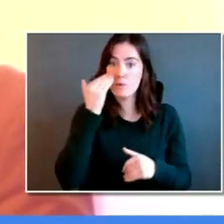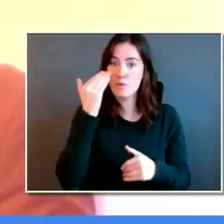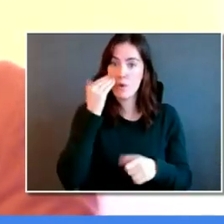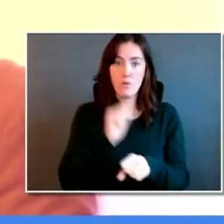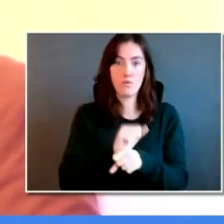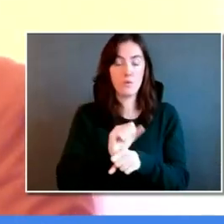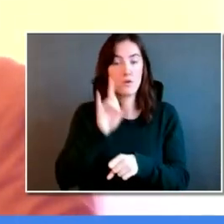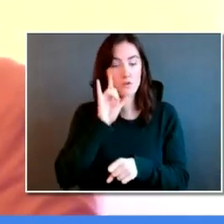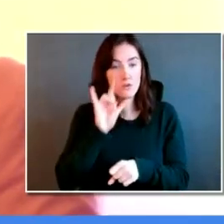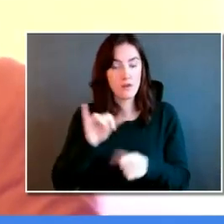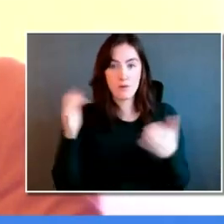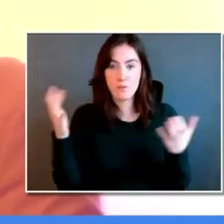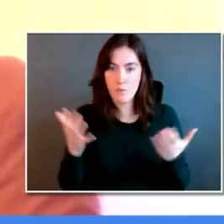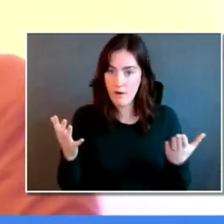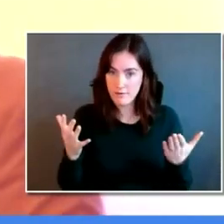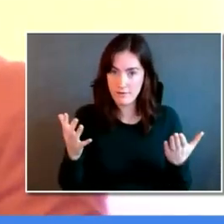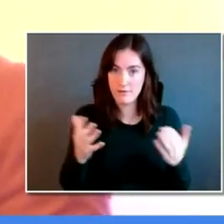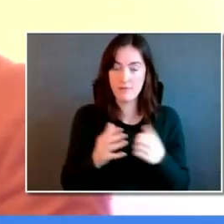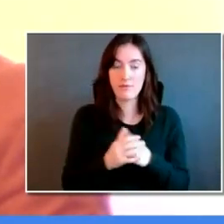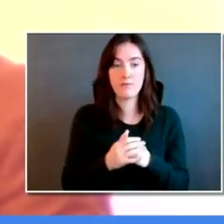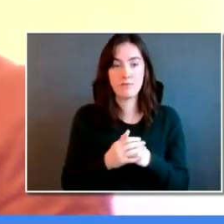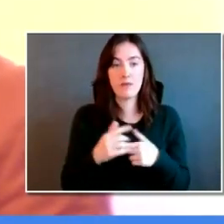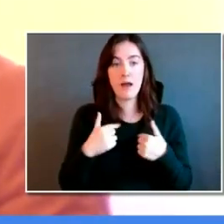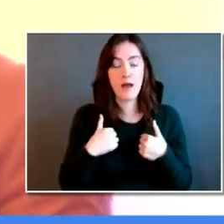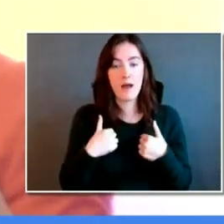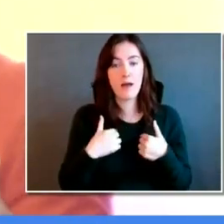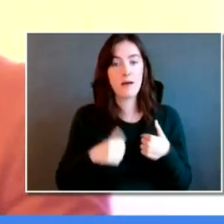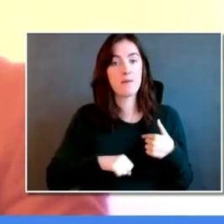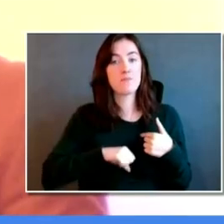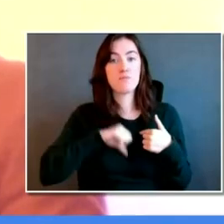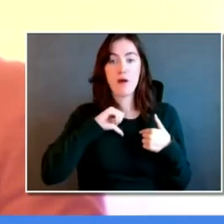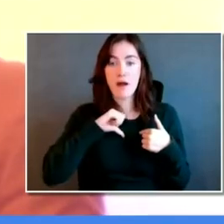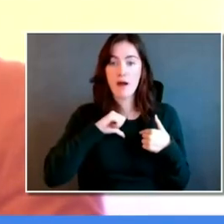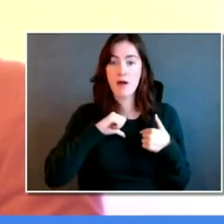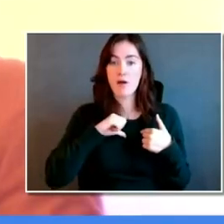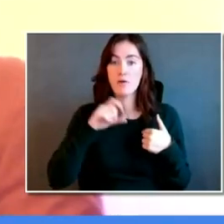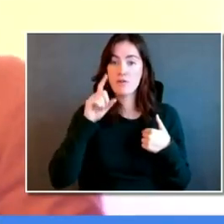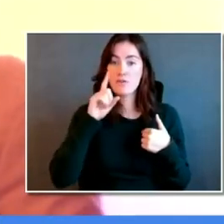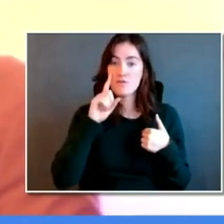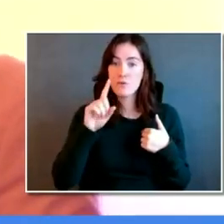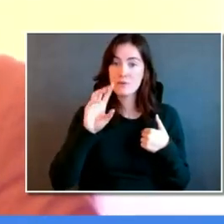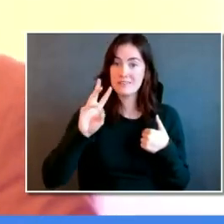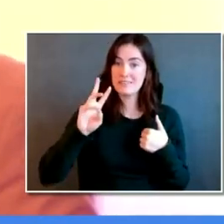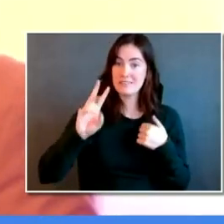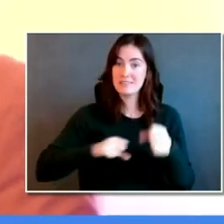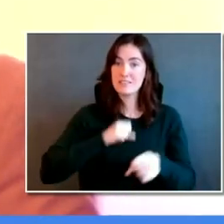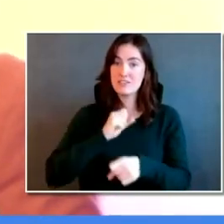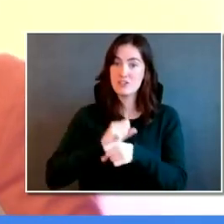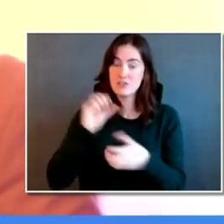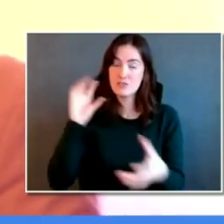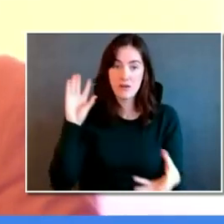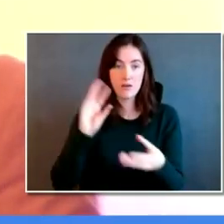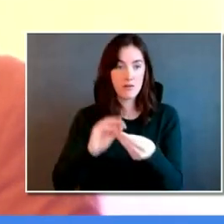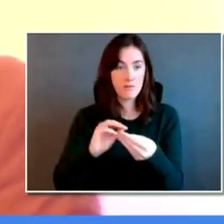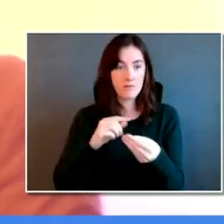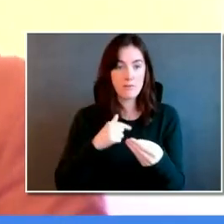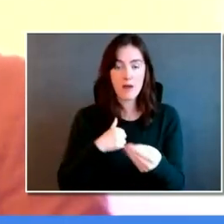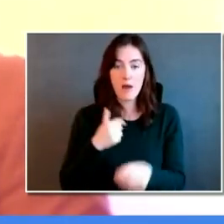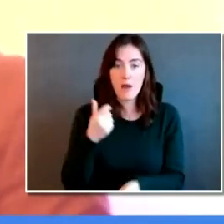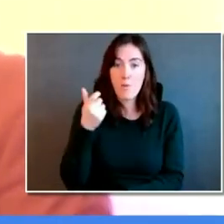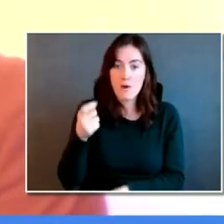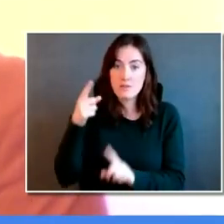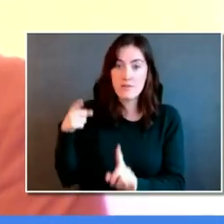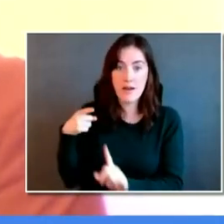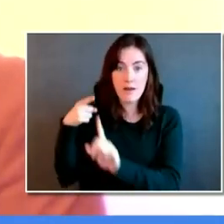like. And I'm so proud to say that over the last 6 years, to watch that charge be